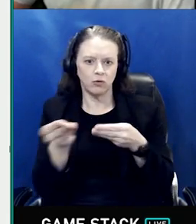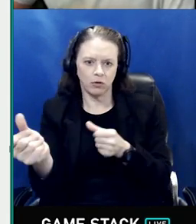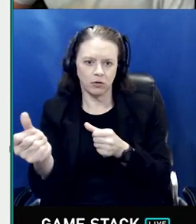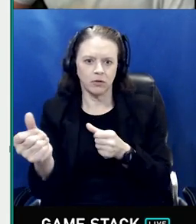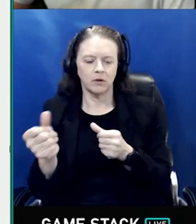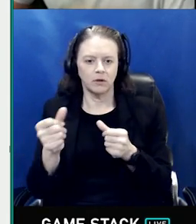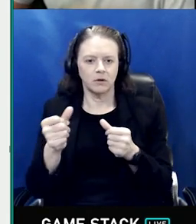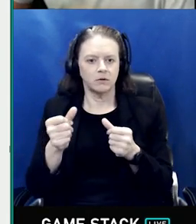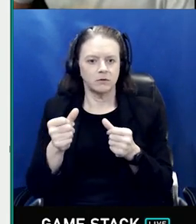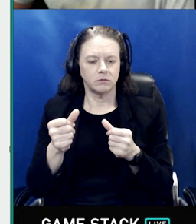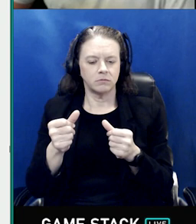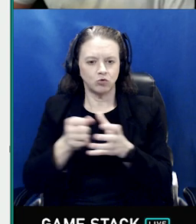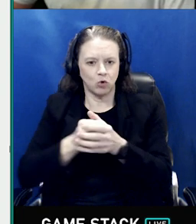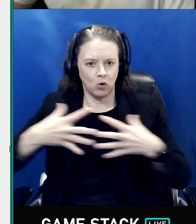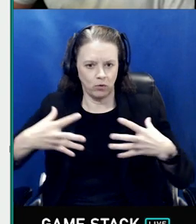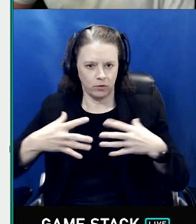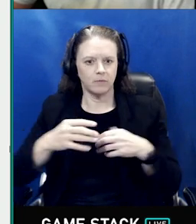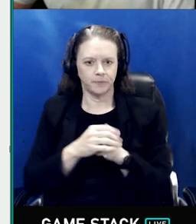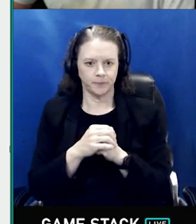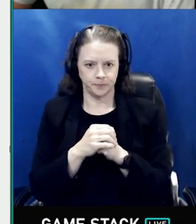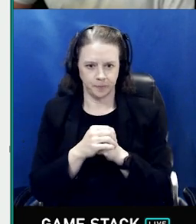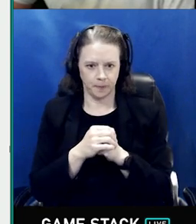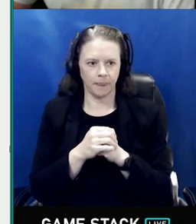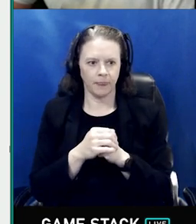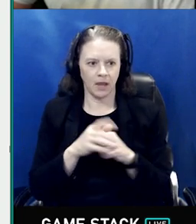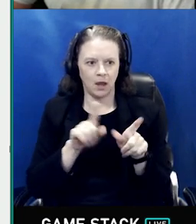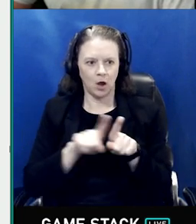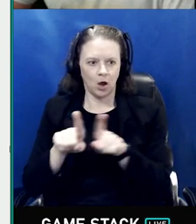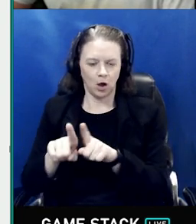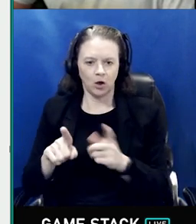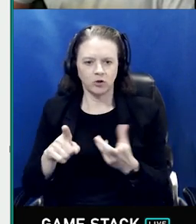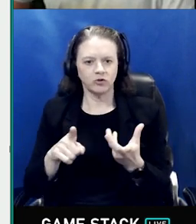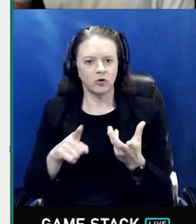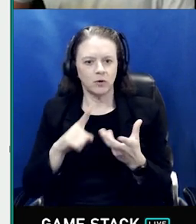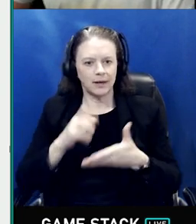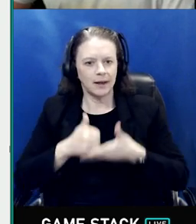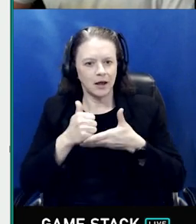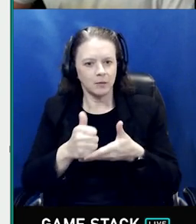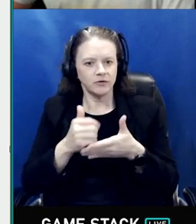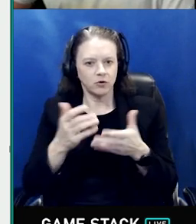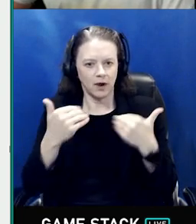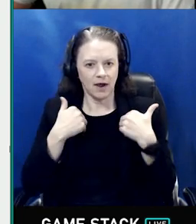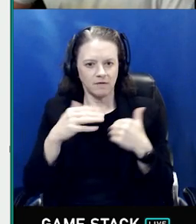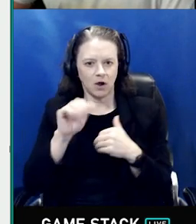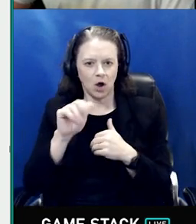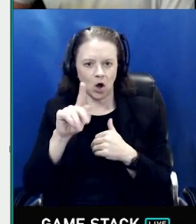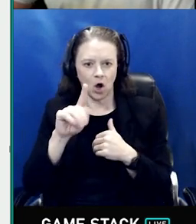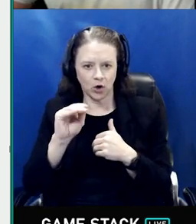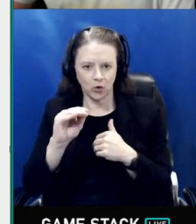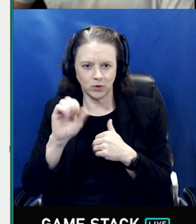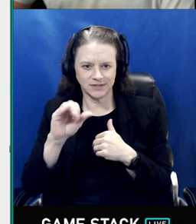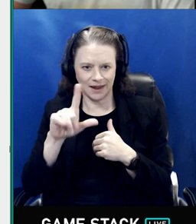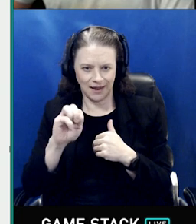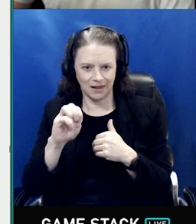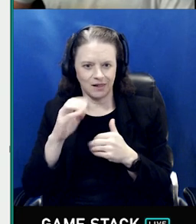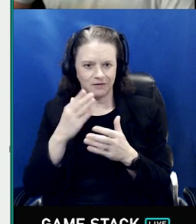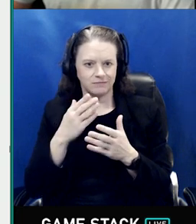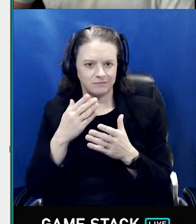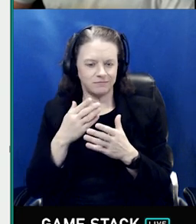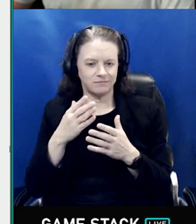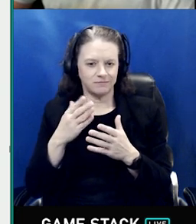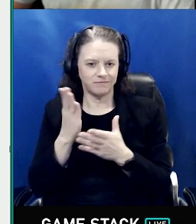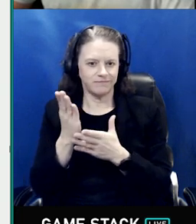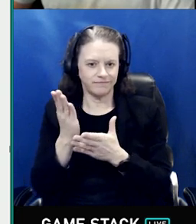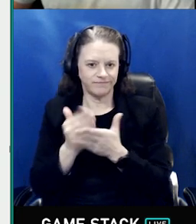too, but is made much easier with the introduction of our autoscale feature that can take much of the guesswork out of knowing how much throughput you need to